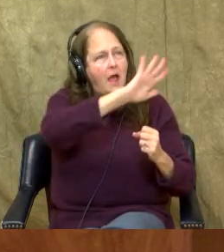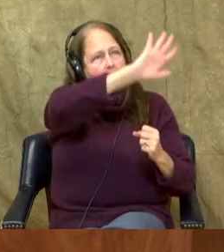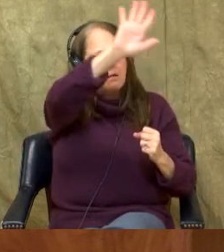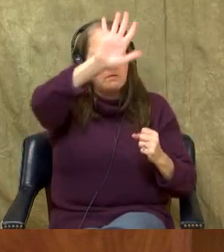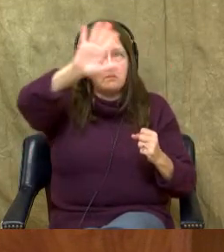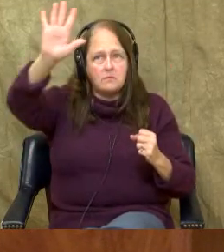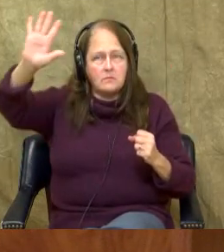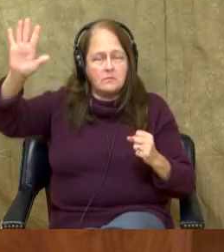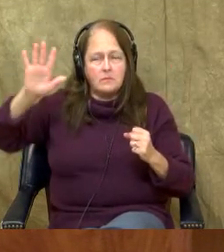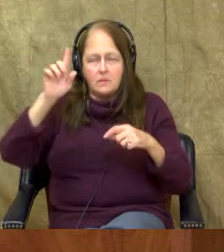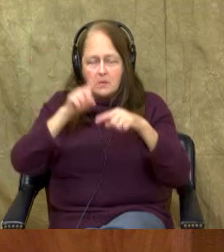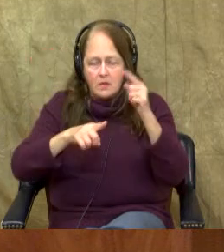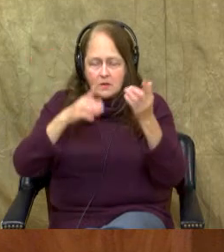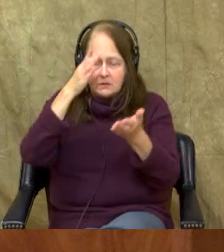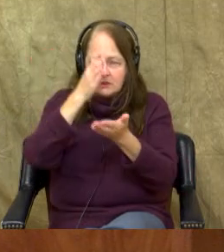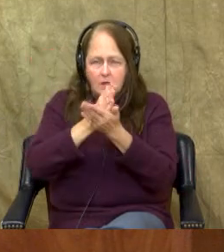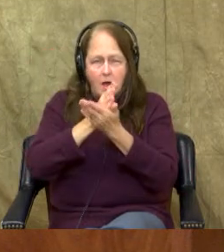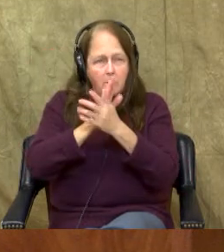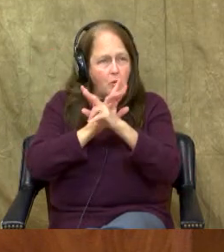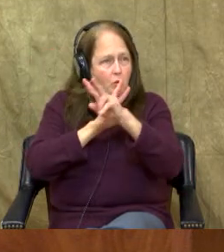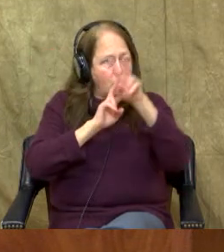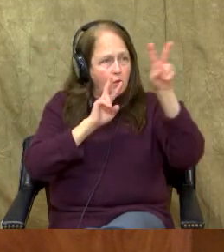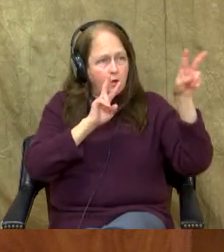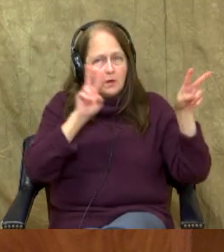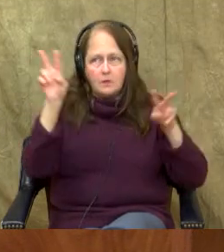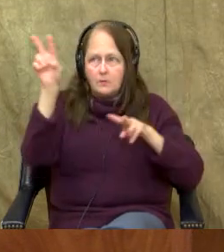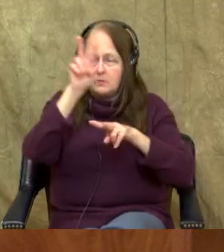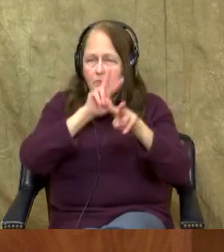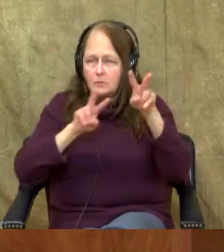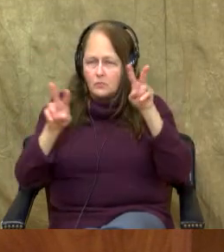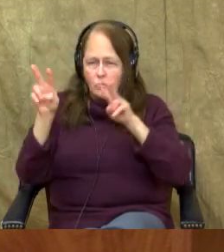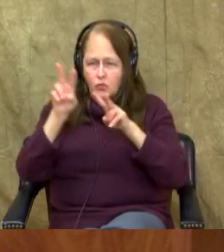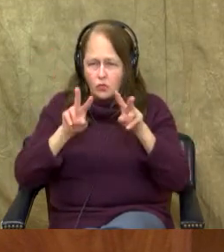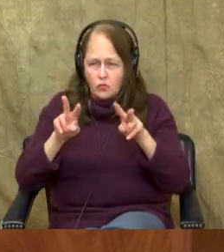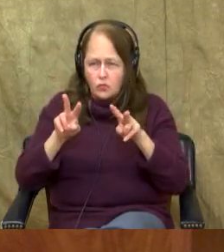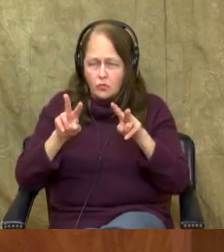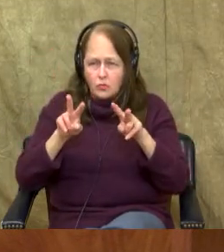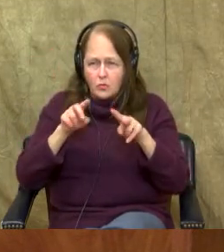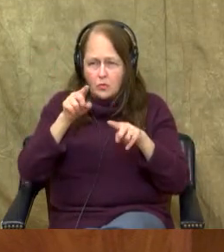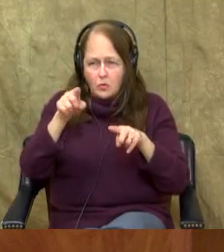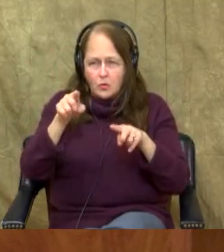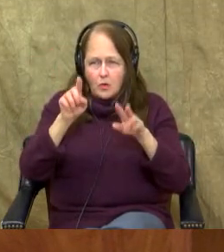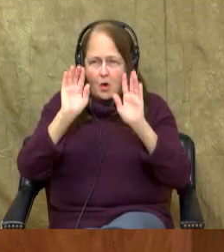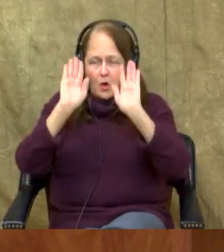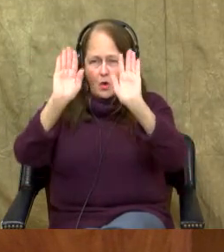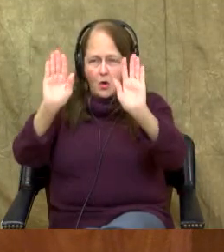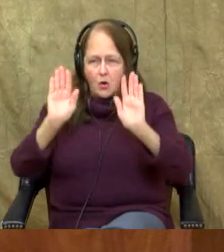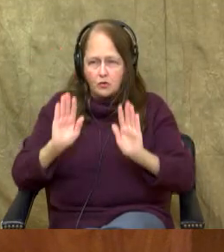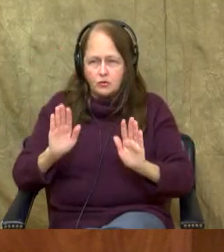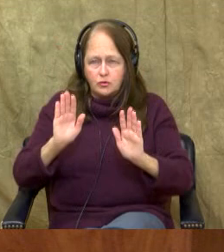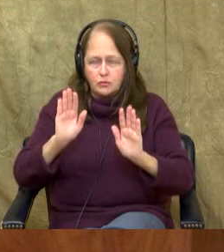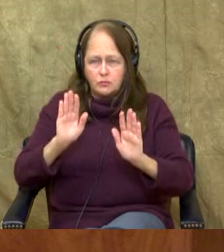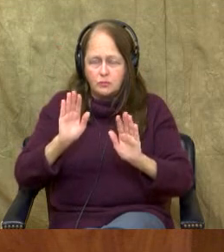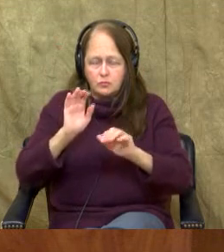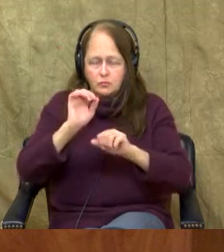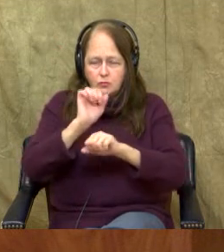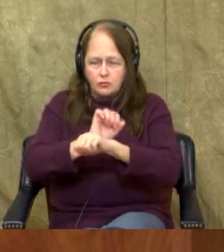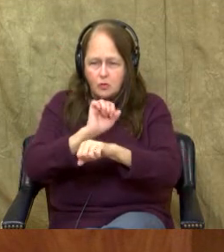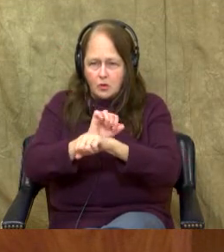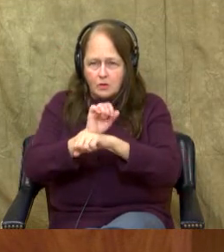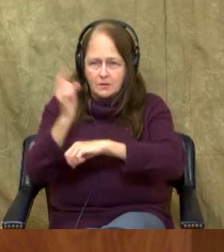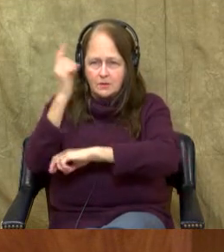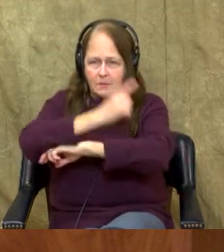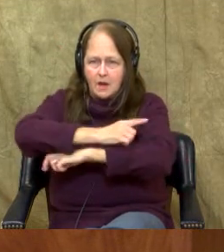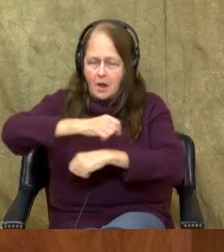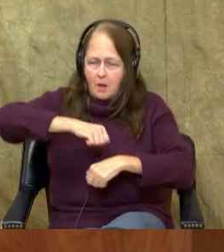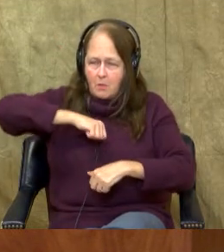leave or stop looking. Now, guys, you've done an awesome job today. I am so proud